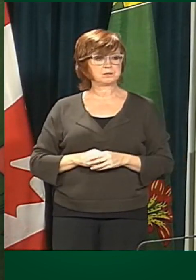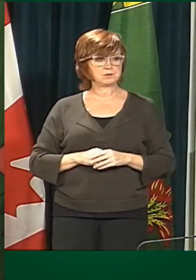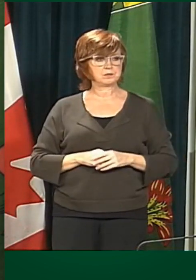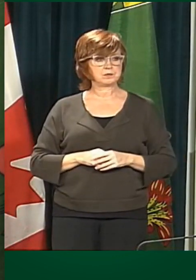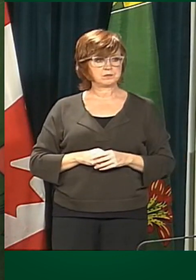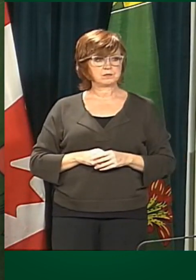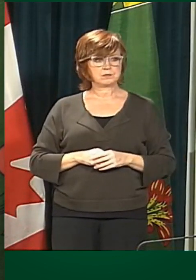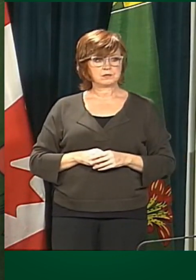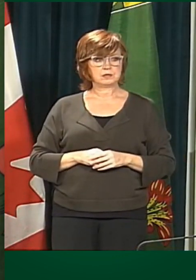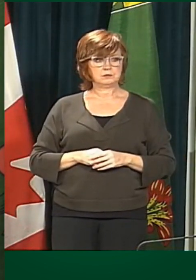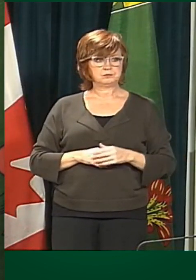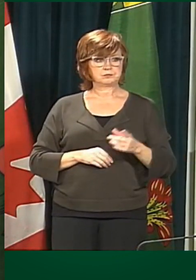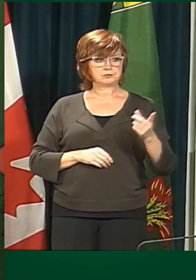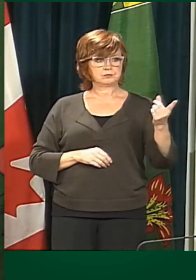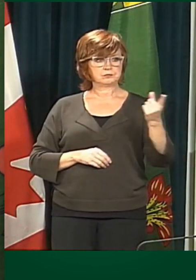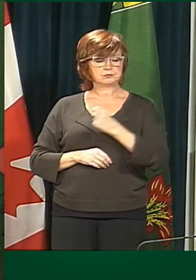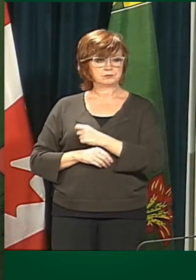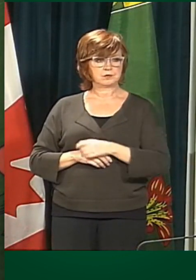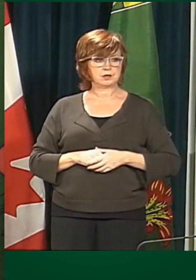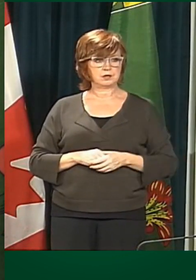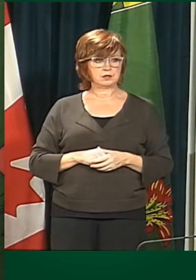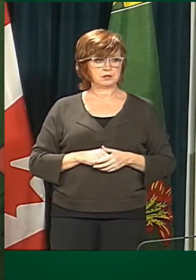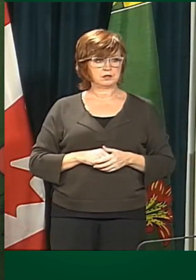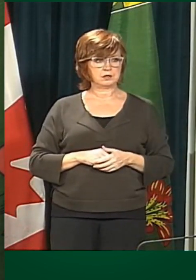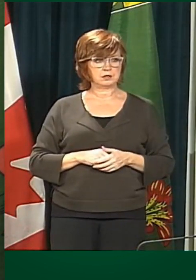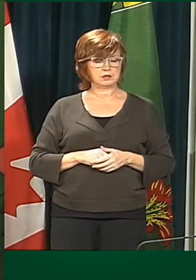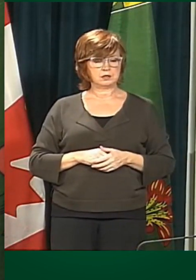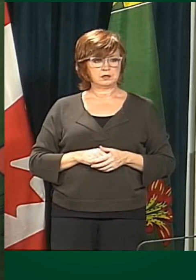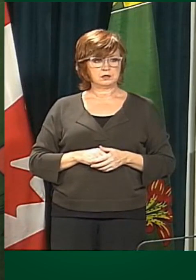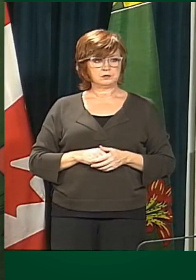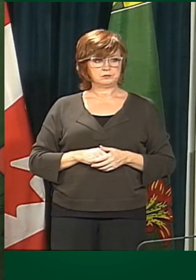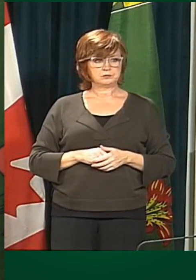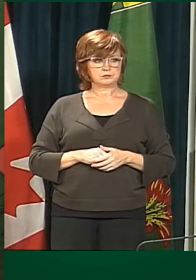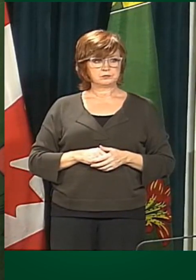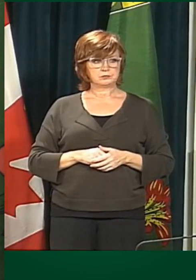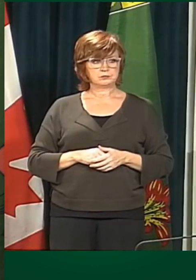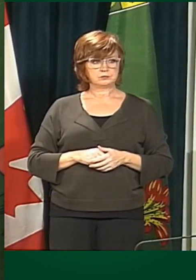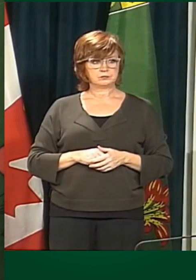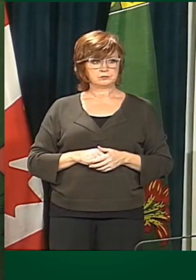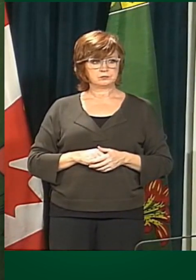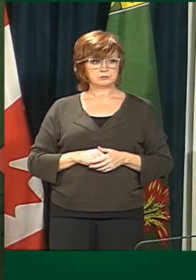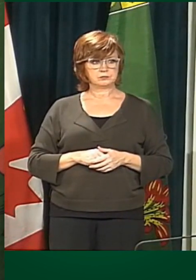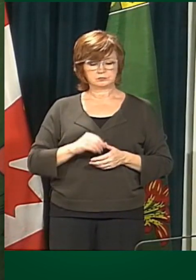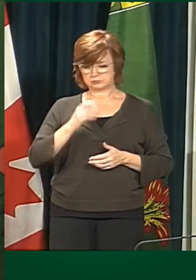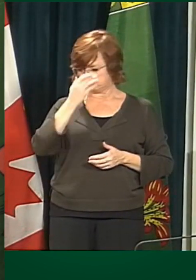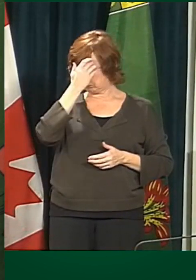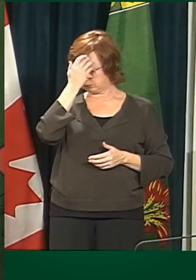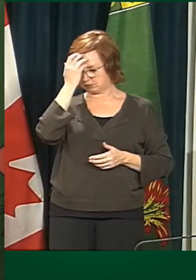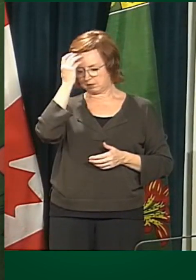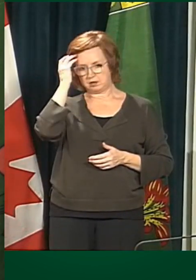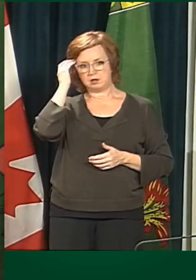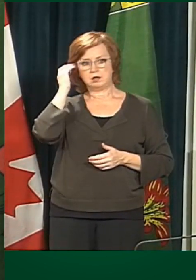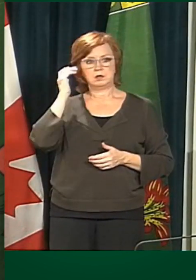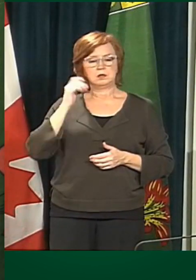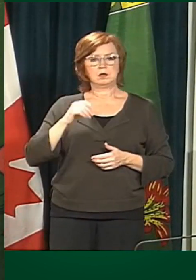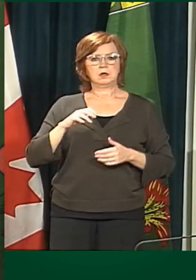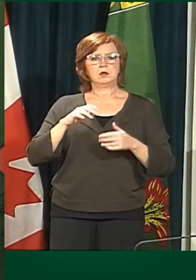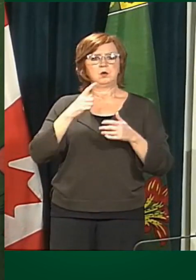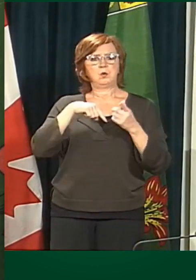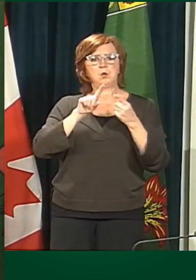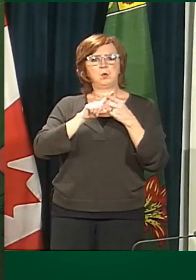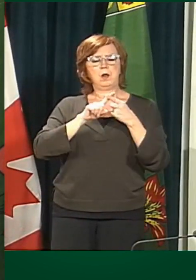Yeah. How long before we can start to see restrictions possibly lift? Like, what's the time frame people can